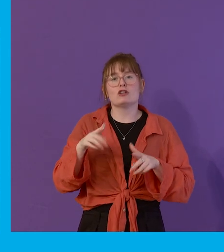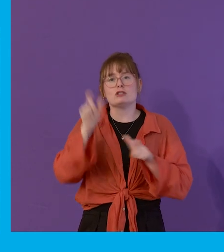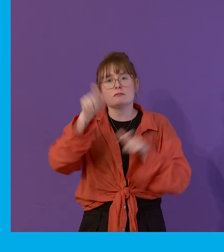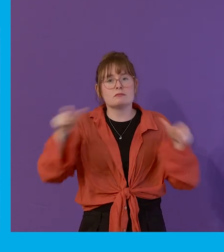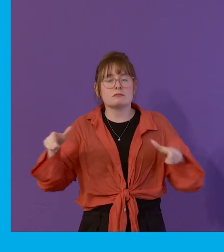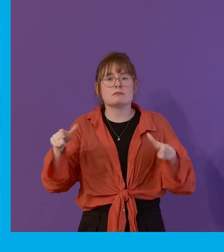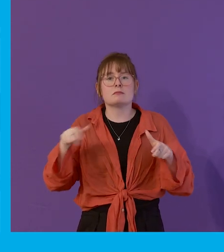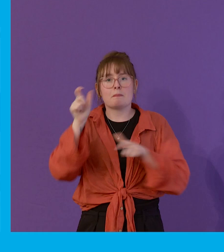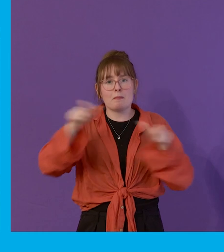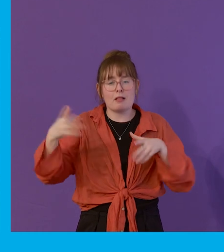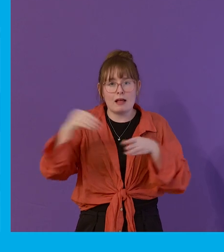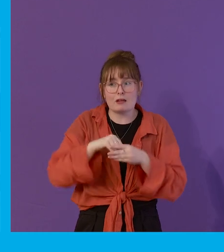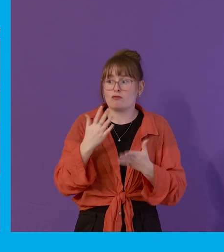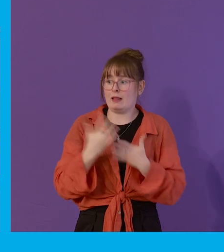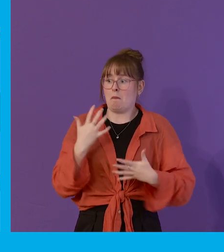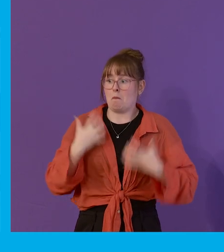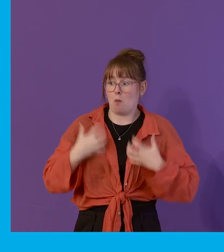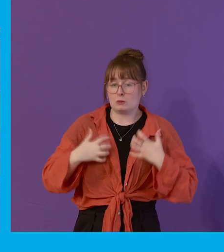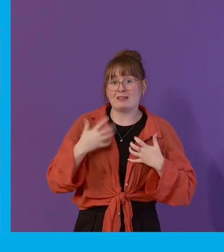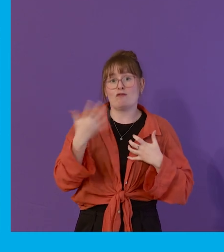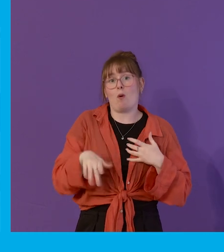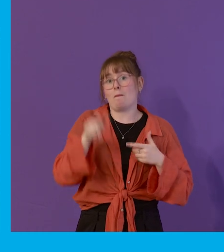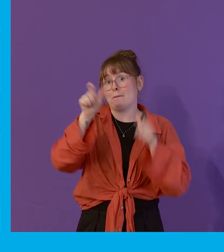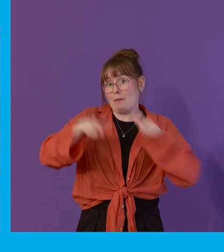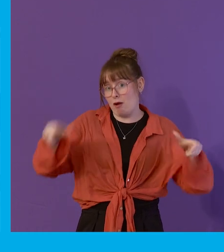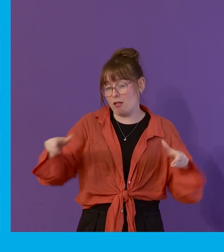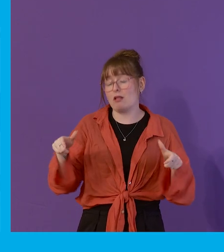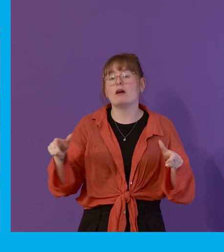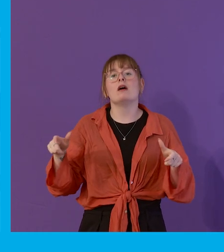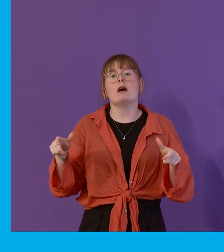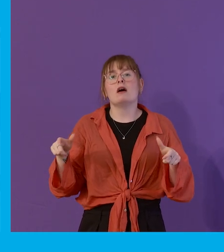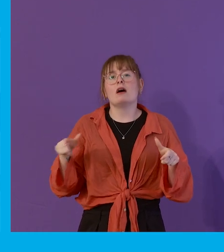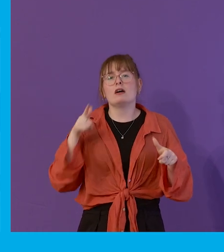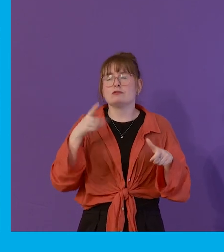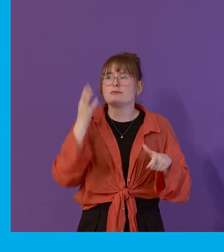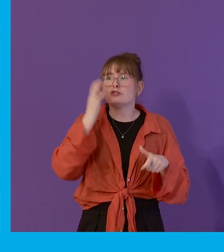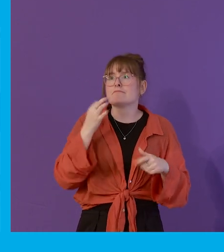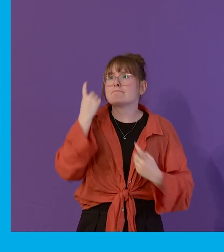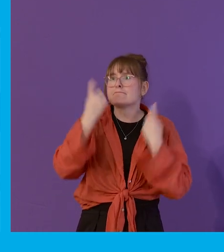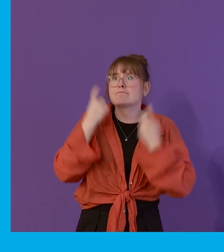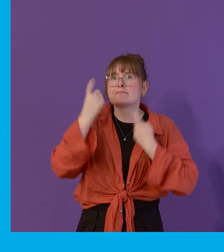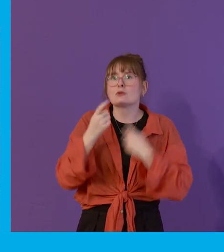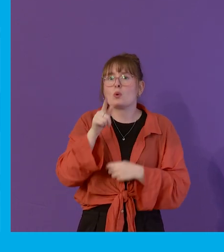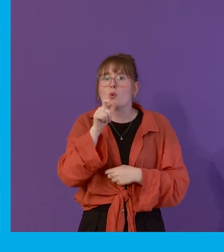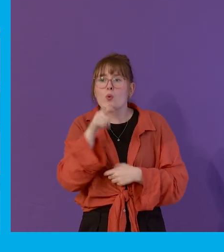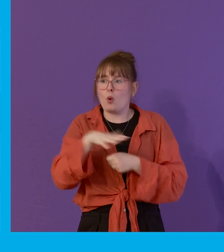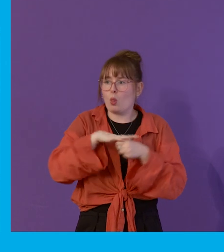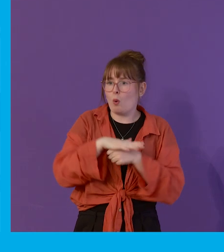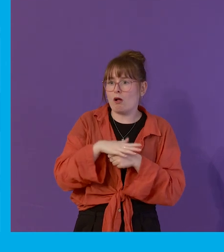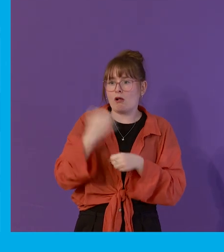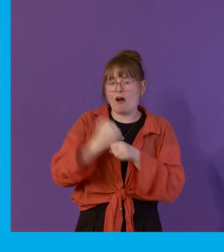more motivated by the people side of things, and it's kind of melding the question more into who is local government